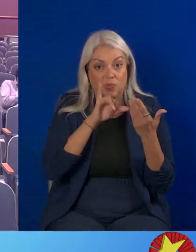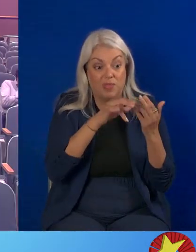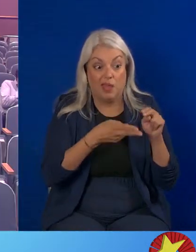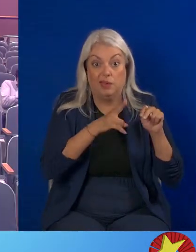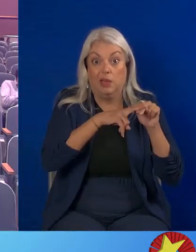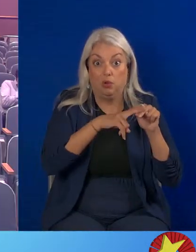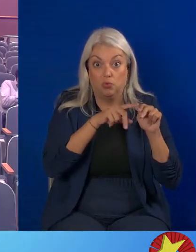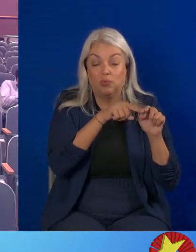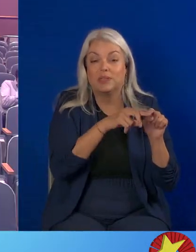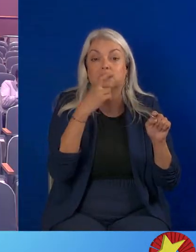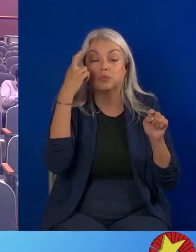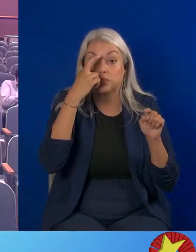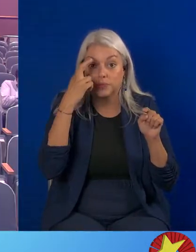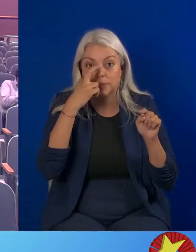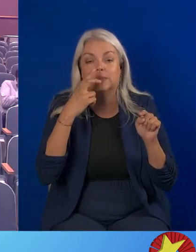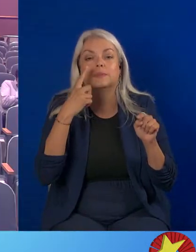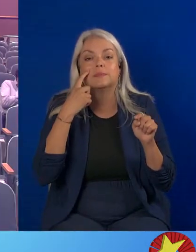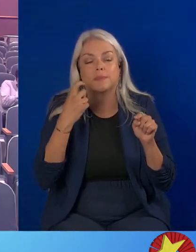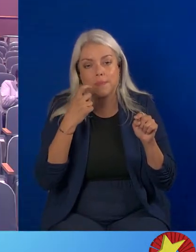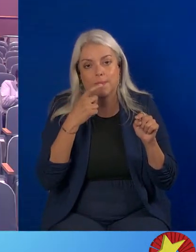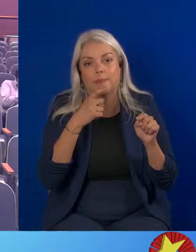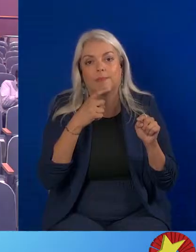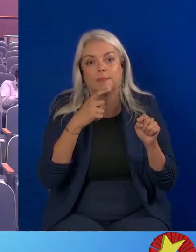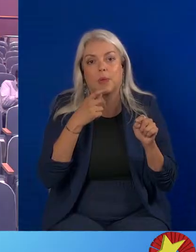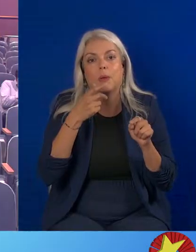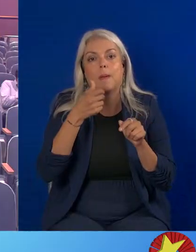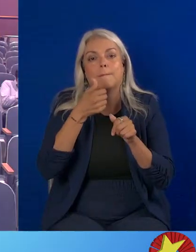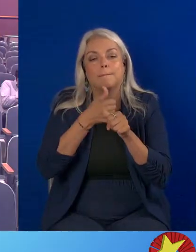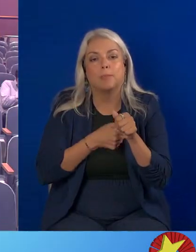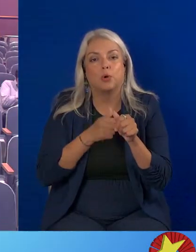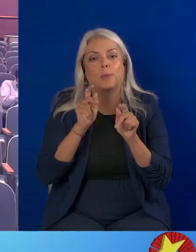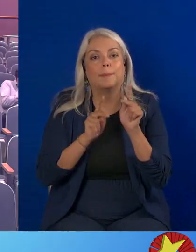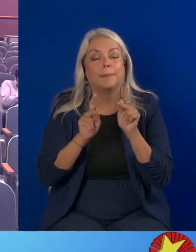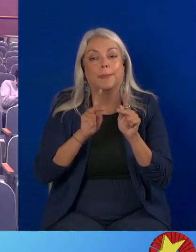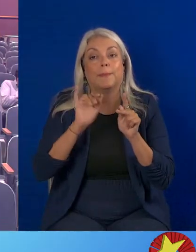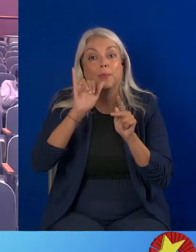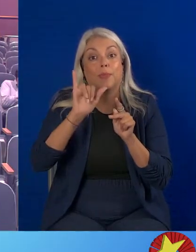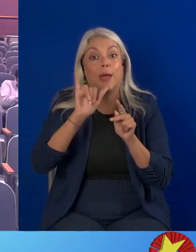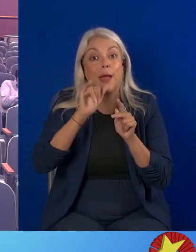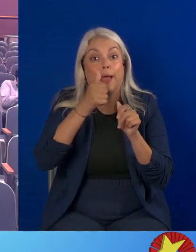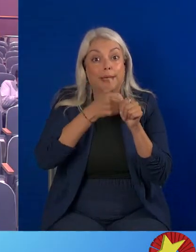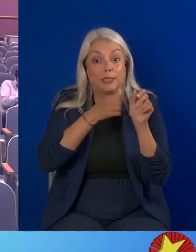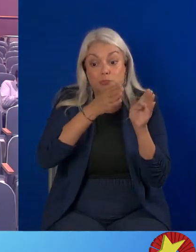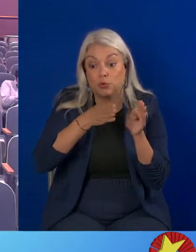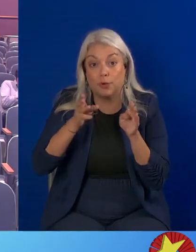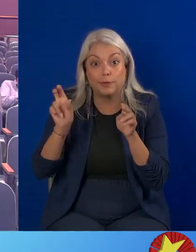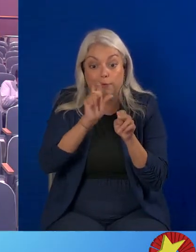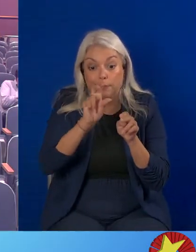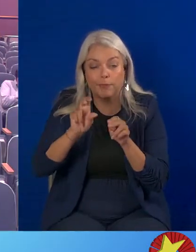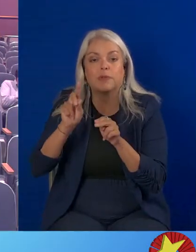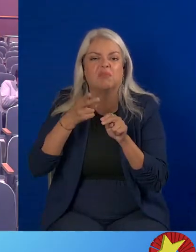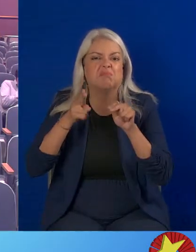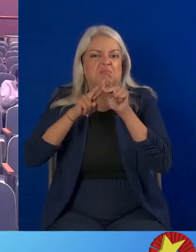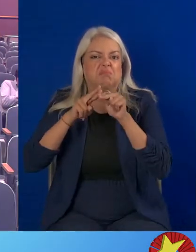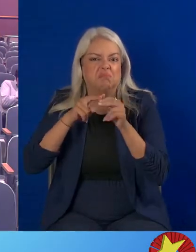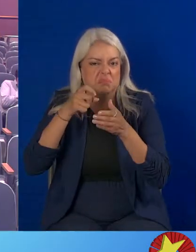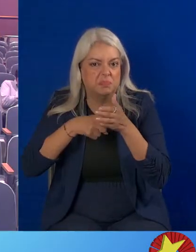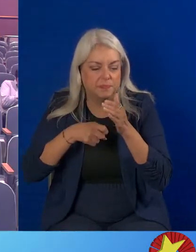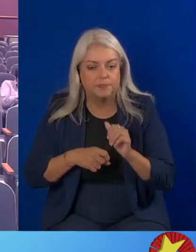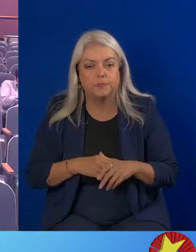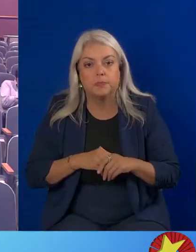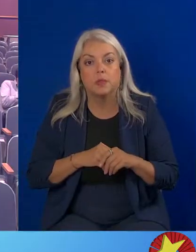fund is mostly due to the increase in the per pupil allocation. The budget fiscal year 2024